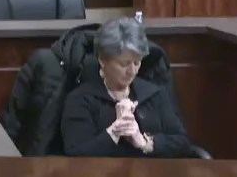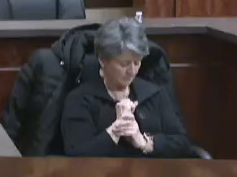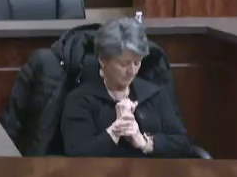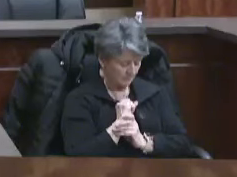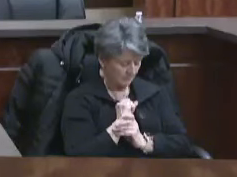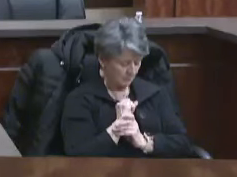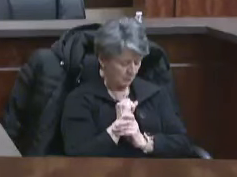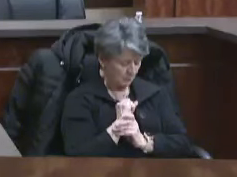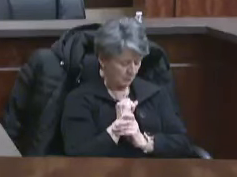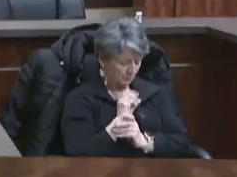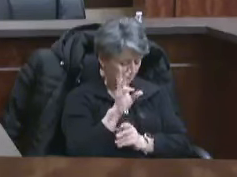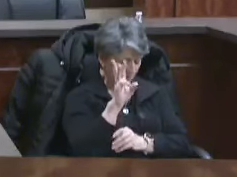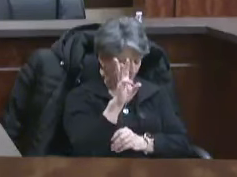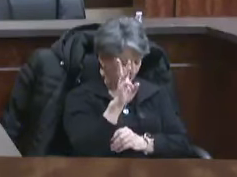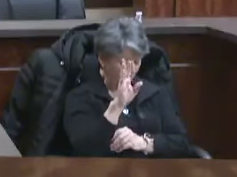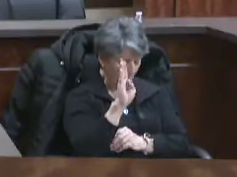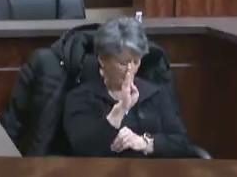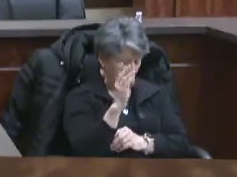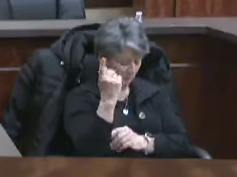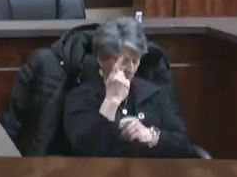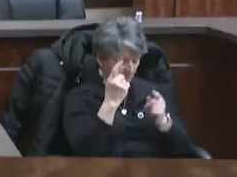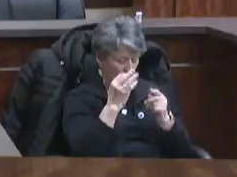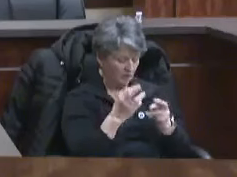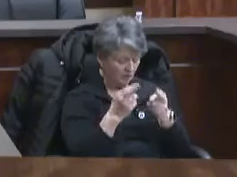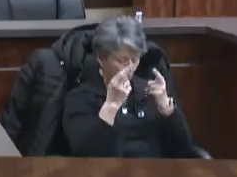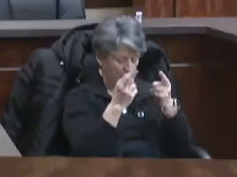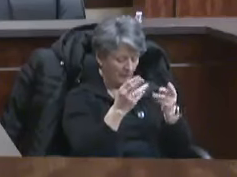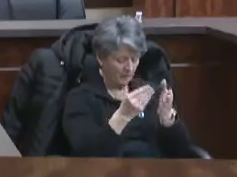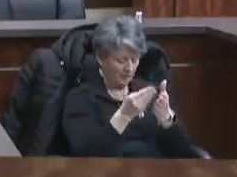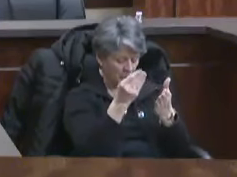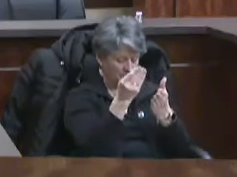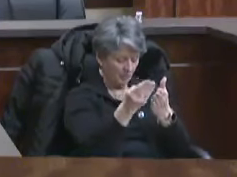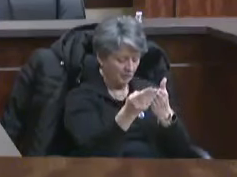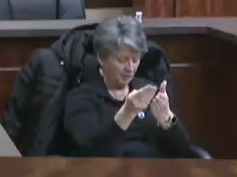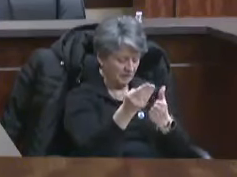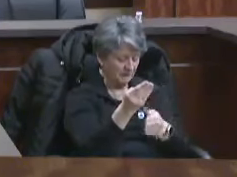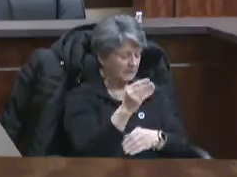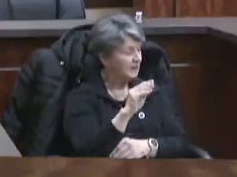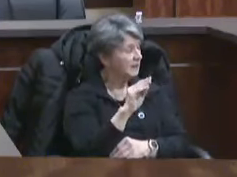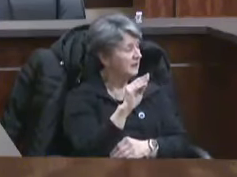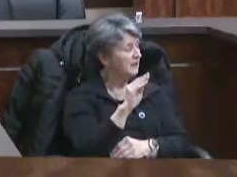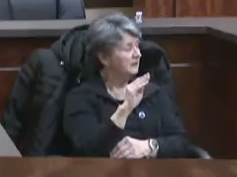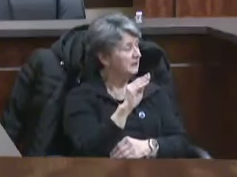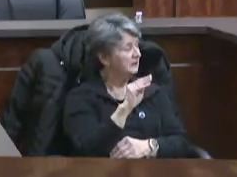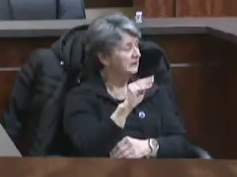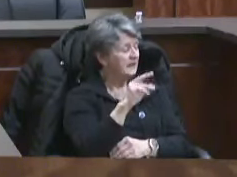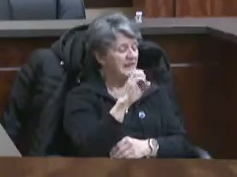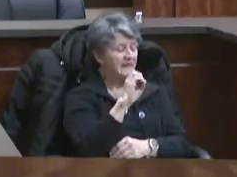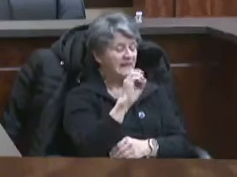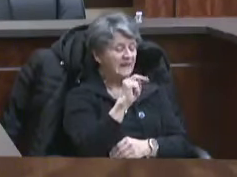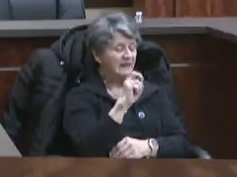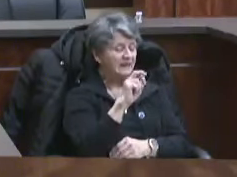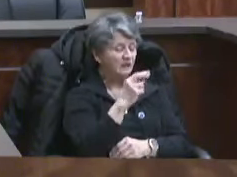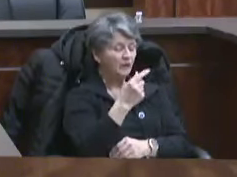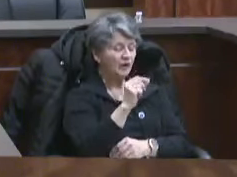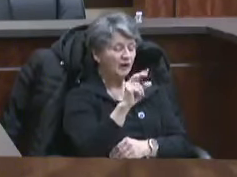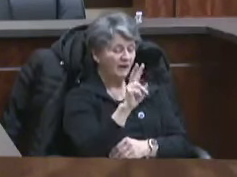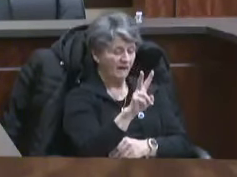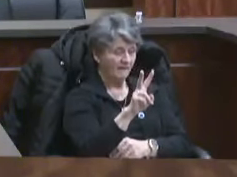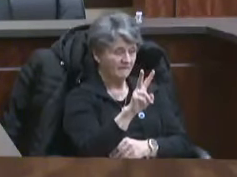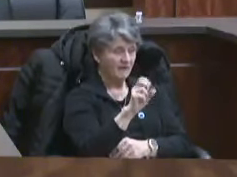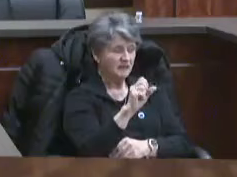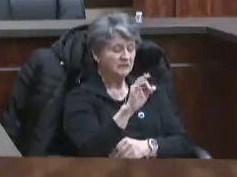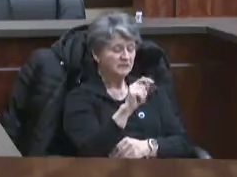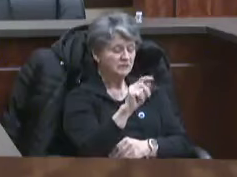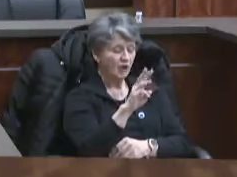Agenda item 6B, consideration of a recommendation to purchase EnerGov software.